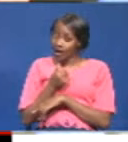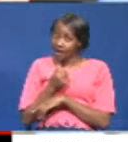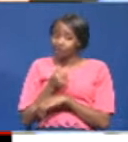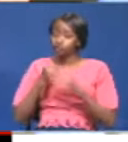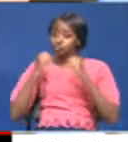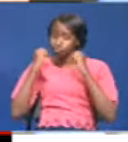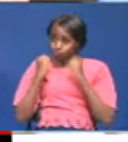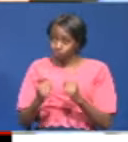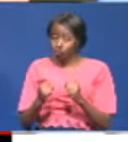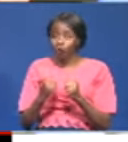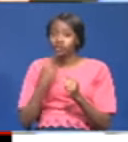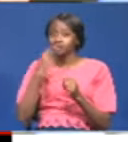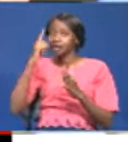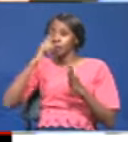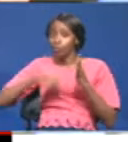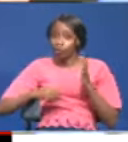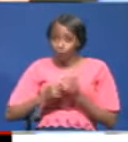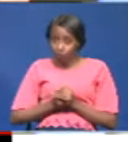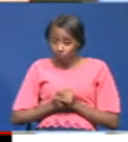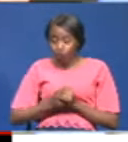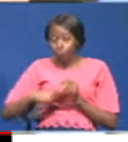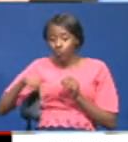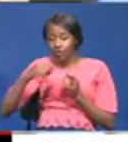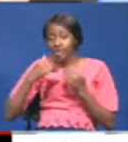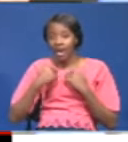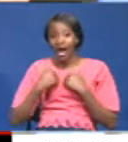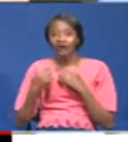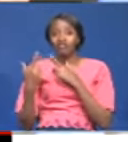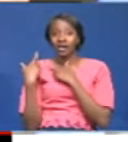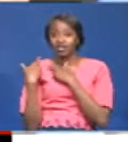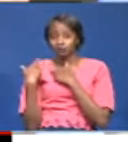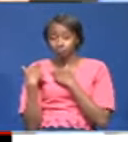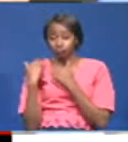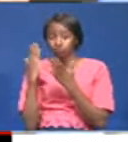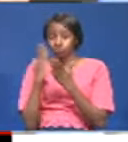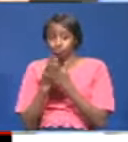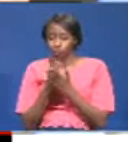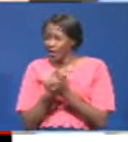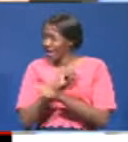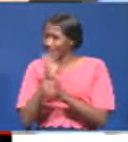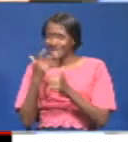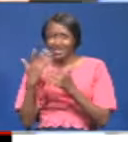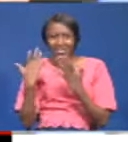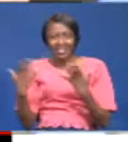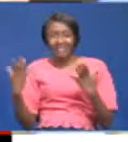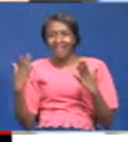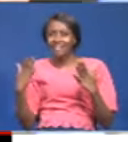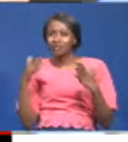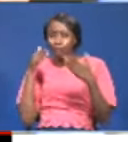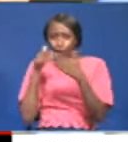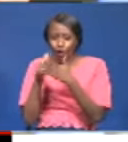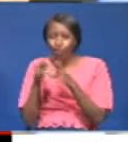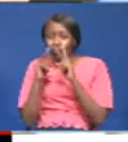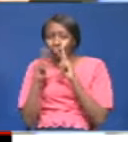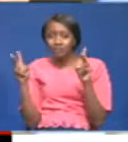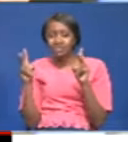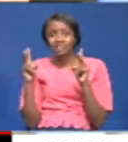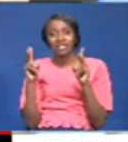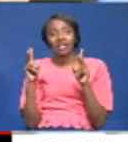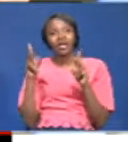it. We still have a mandate. Anything that touches peace is our